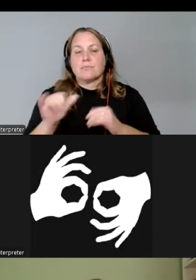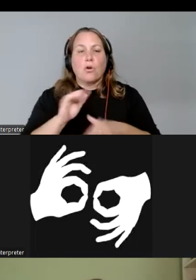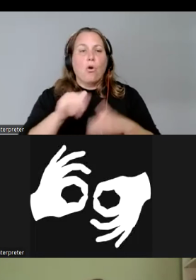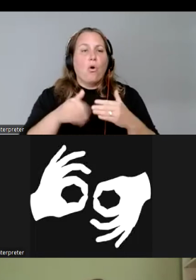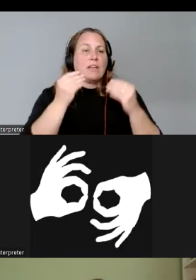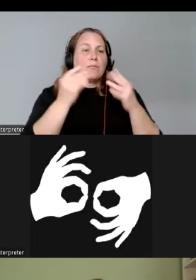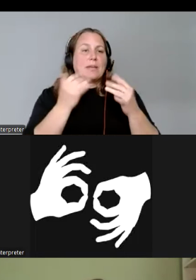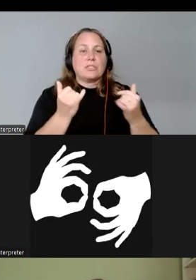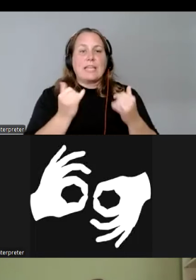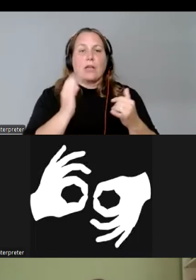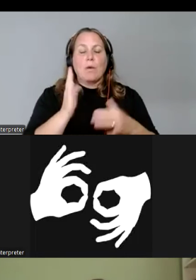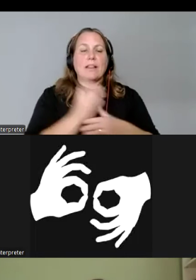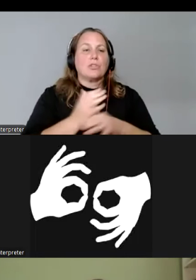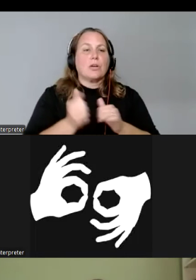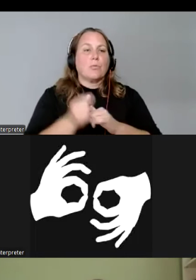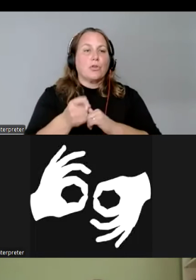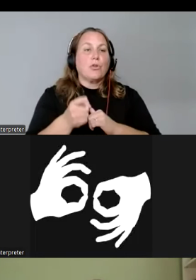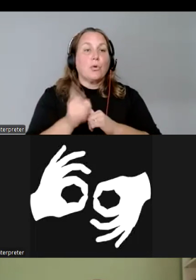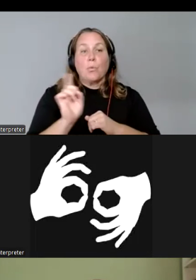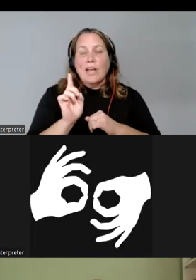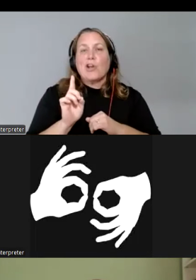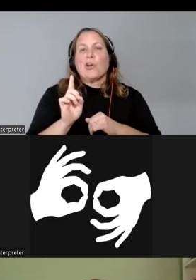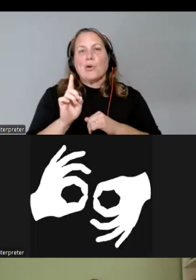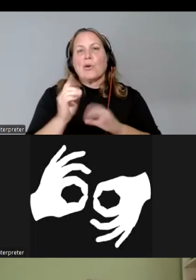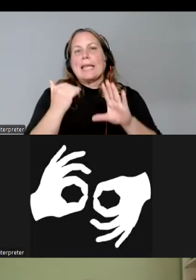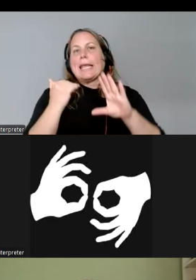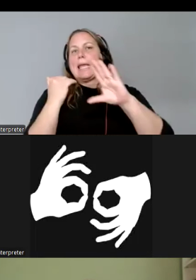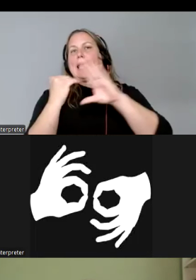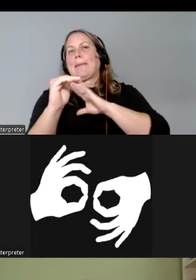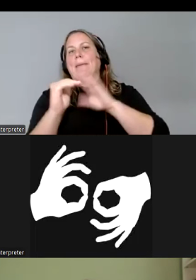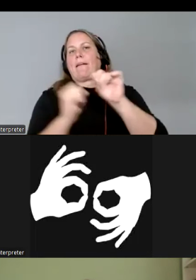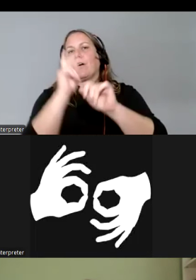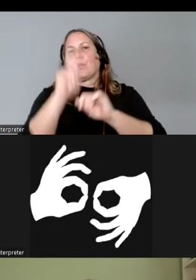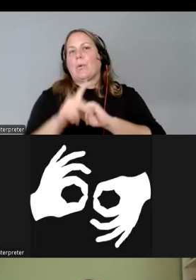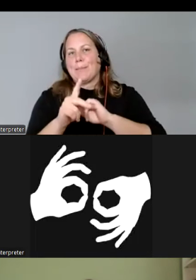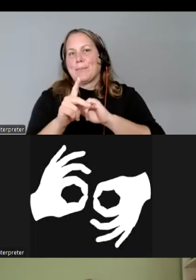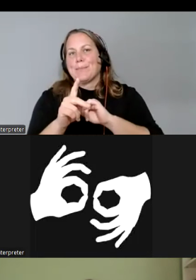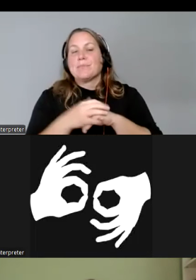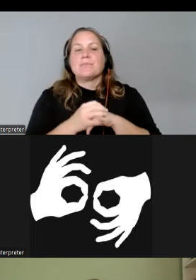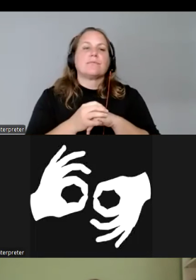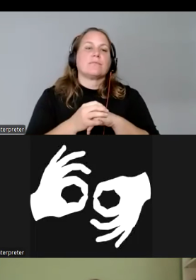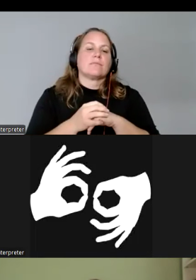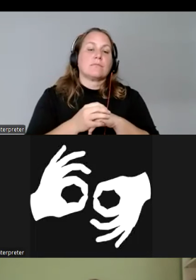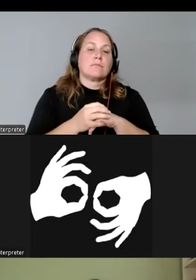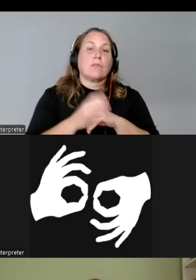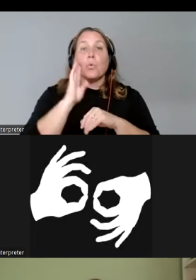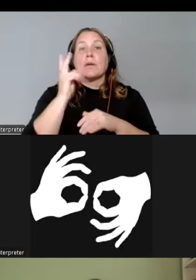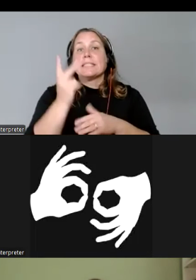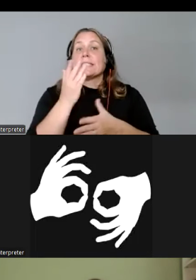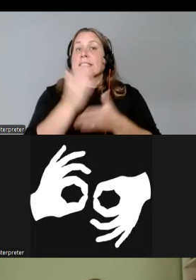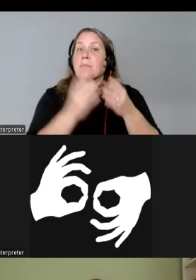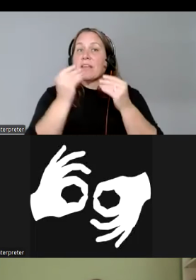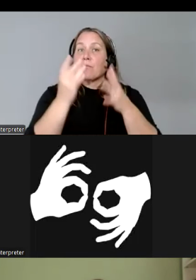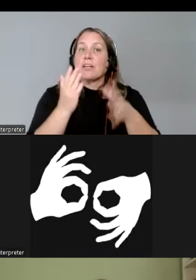you separately in a follow-up email. I also will be sharing some information in the chat. We'll share all the